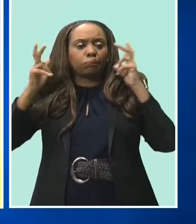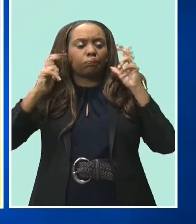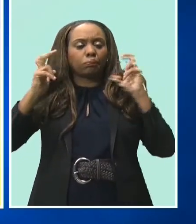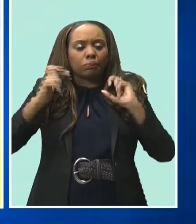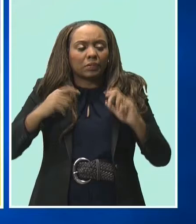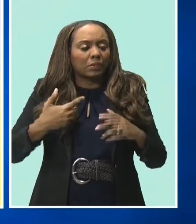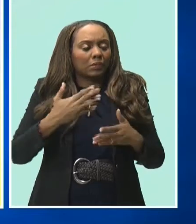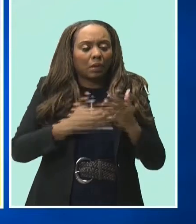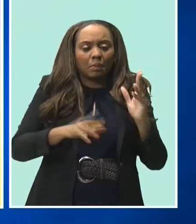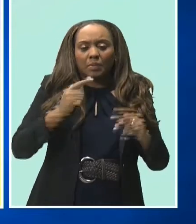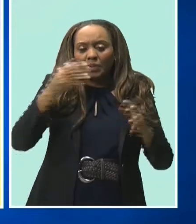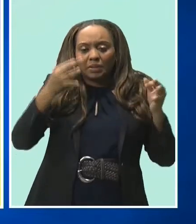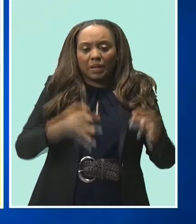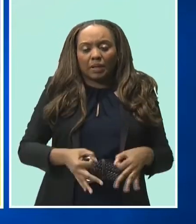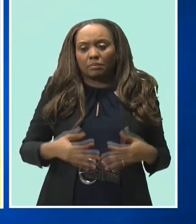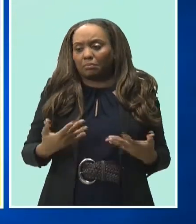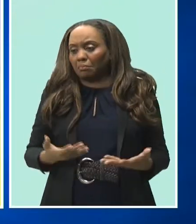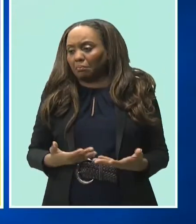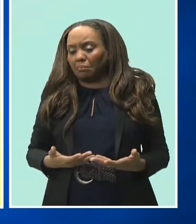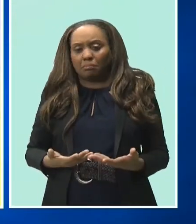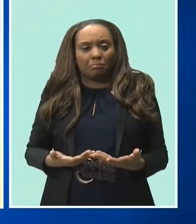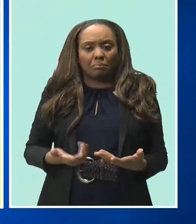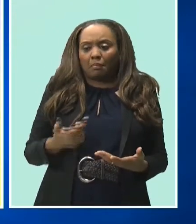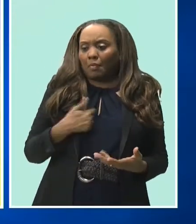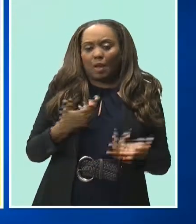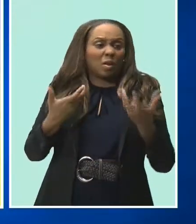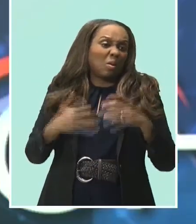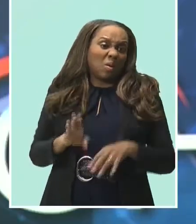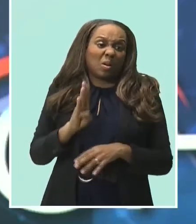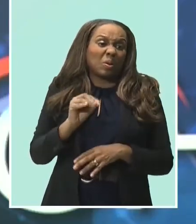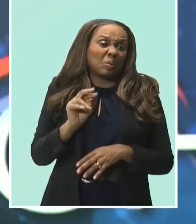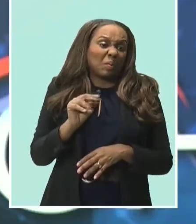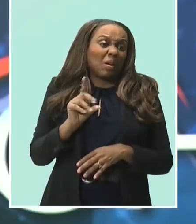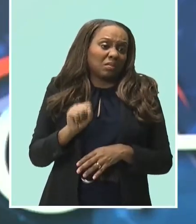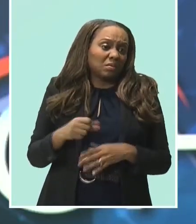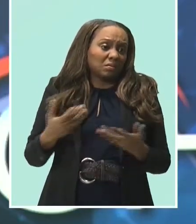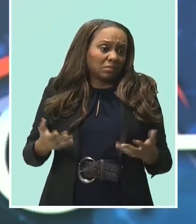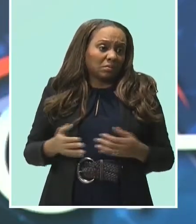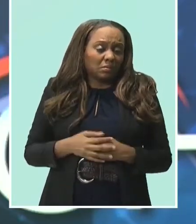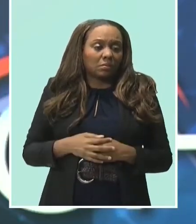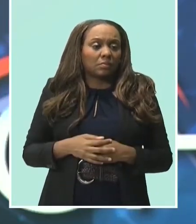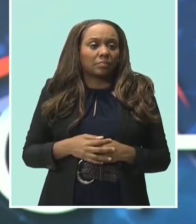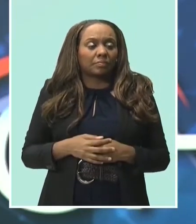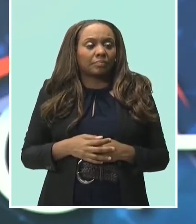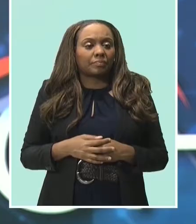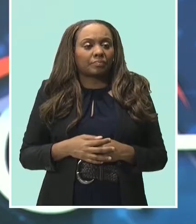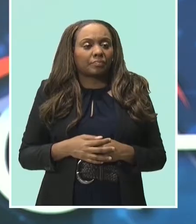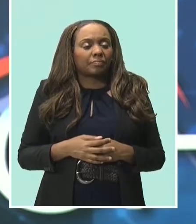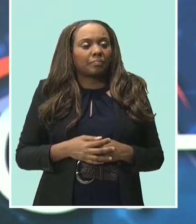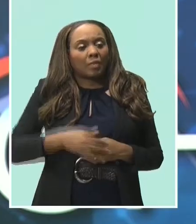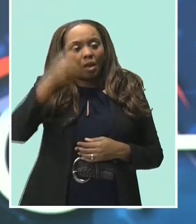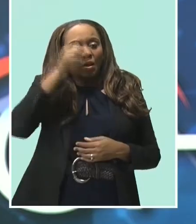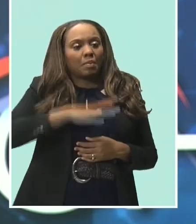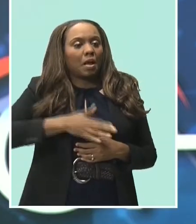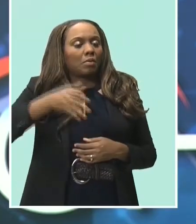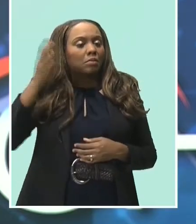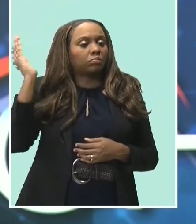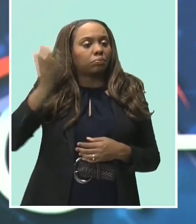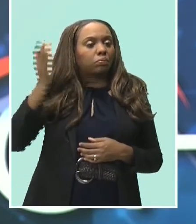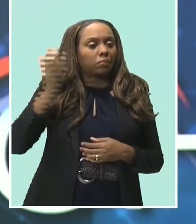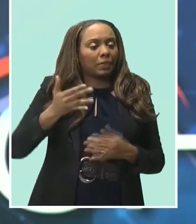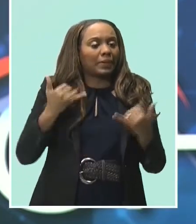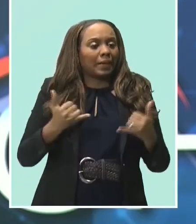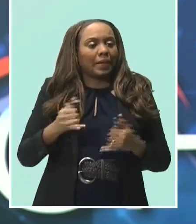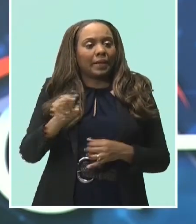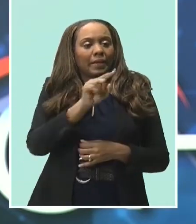some may decide that this is not in their interest. Mr. Rutherhead was speaking during a media conference over Zoom earlier today.